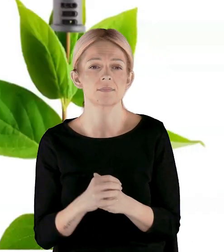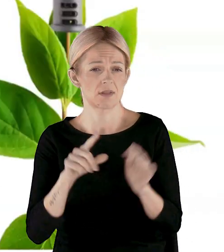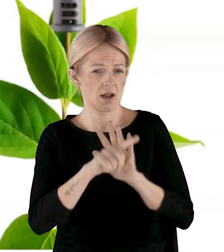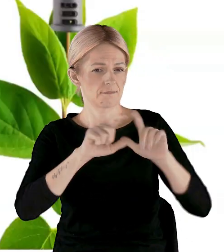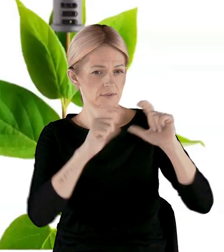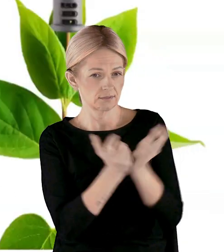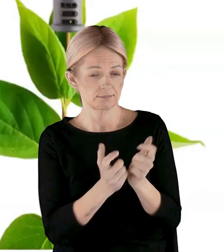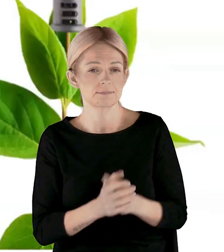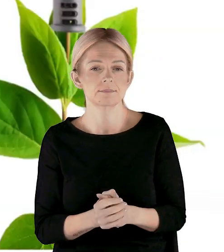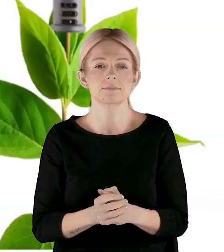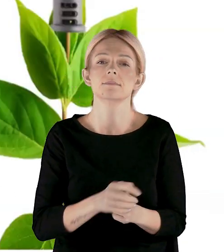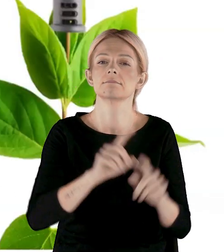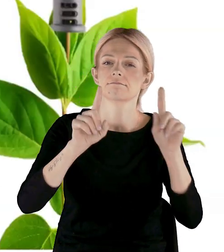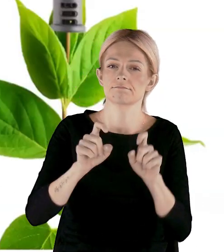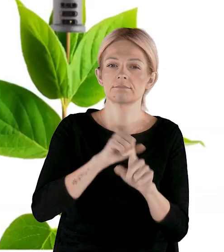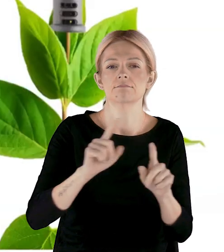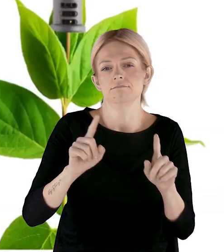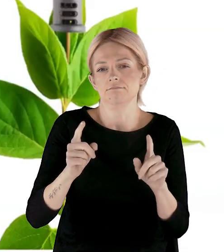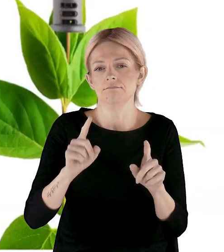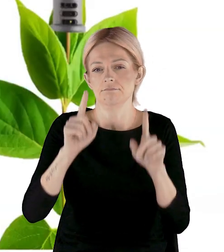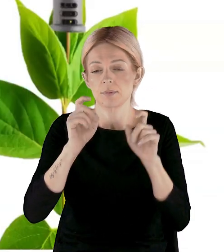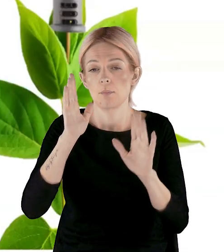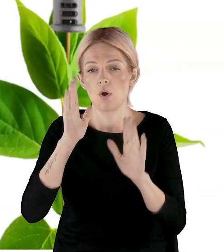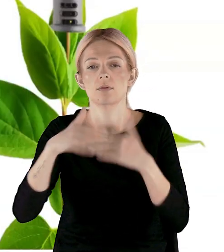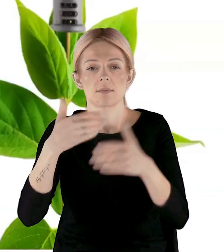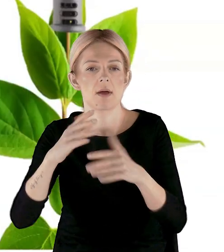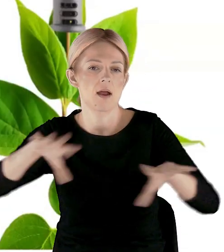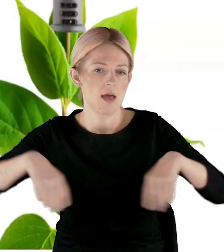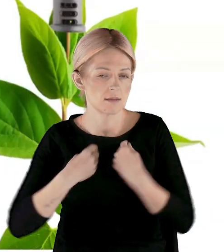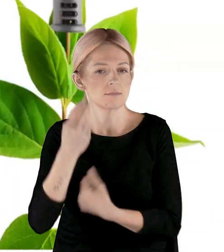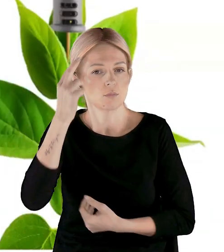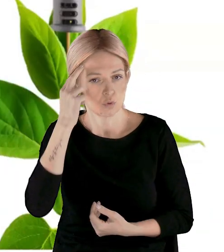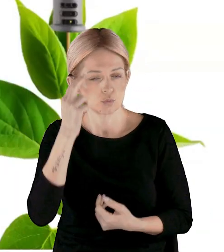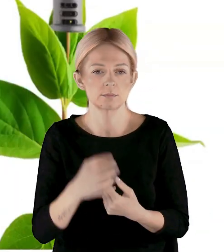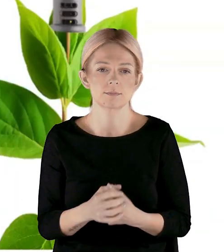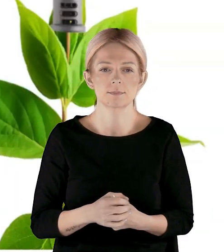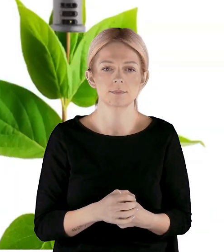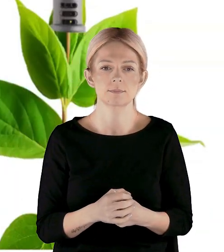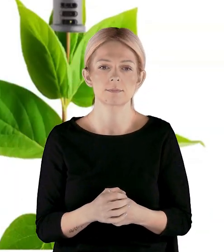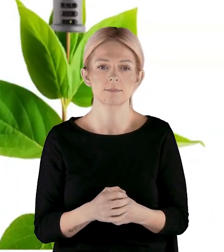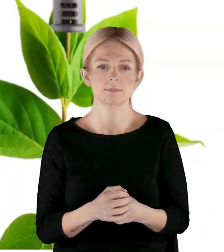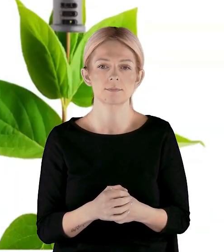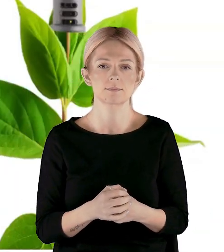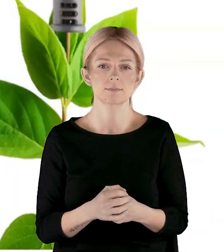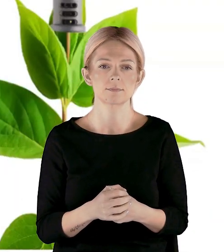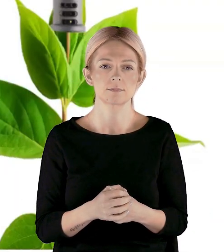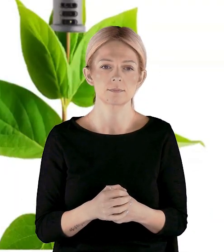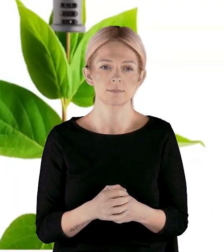the introduction and let's understand together what are renewable